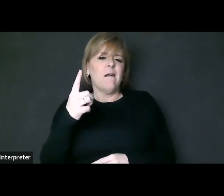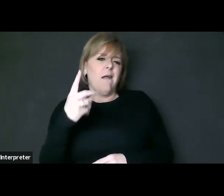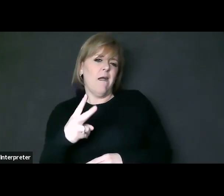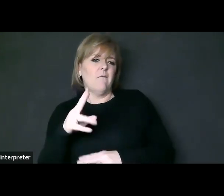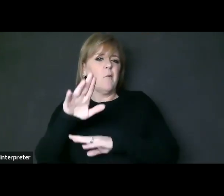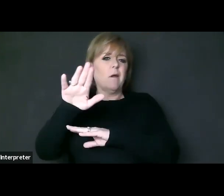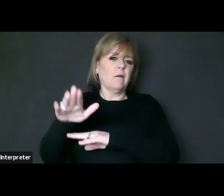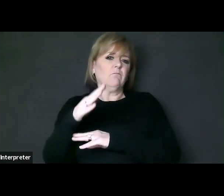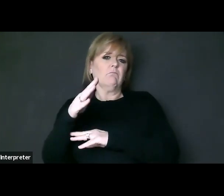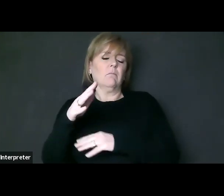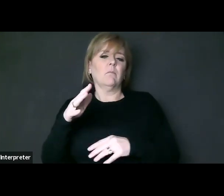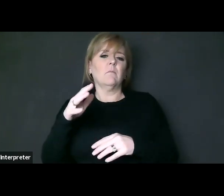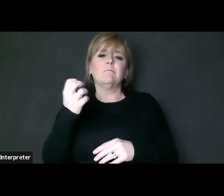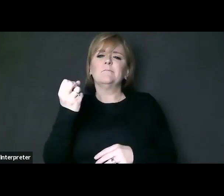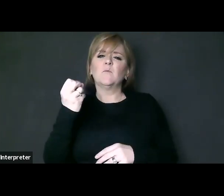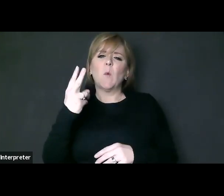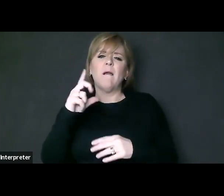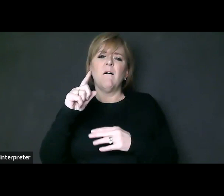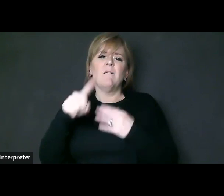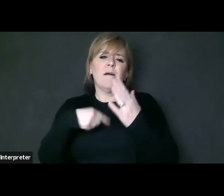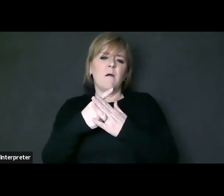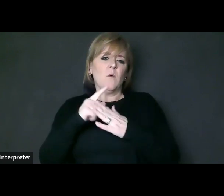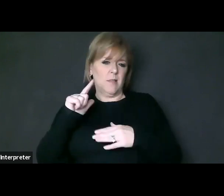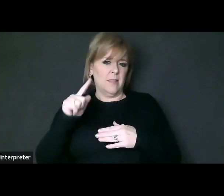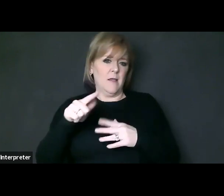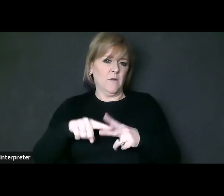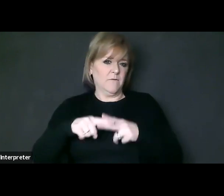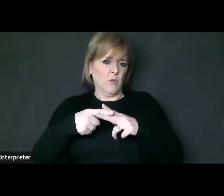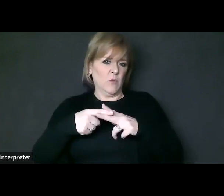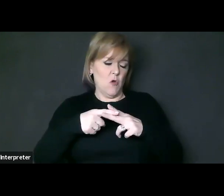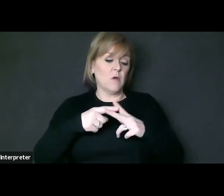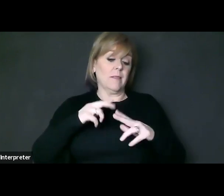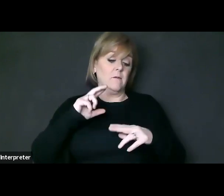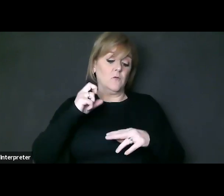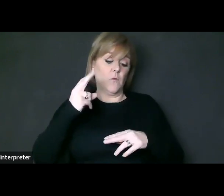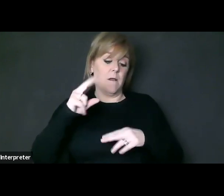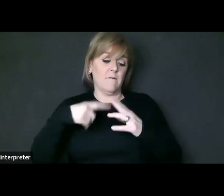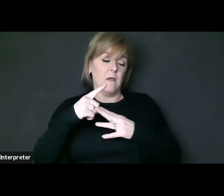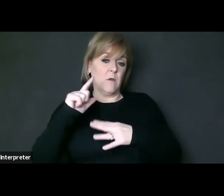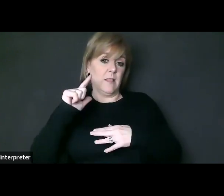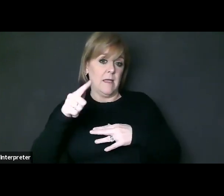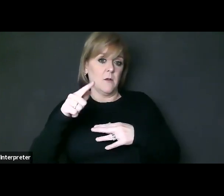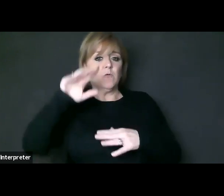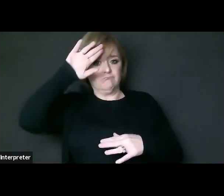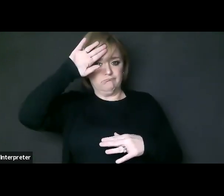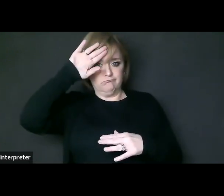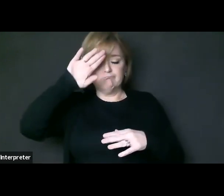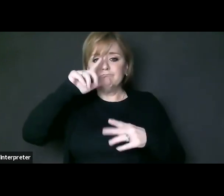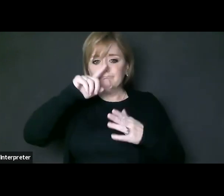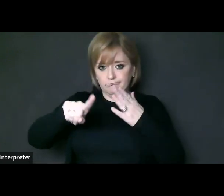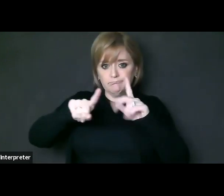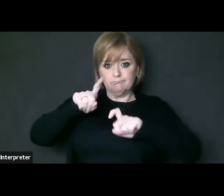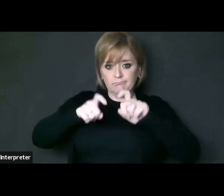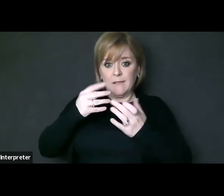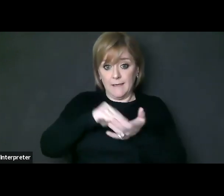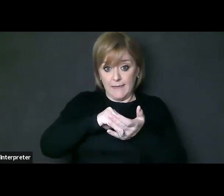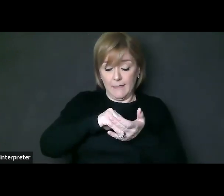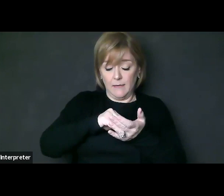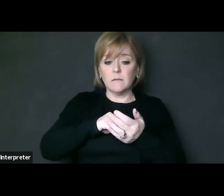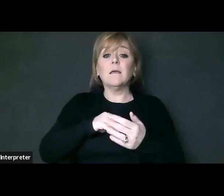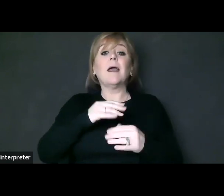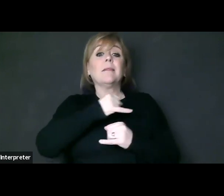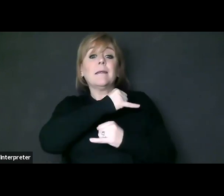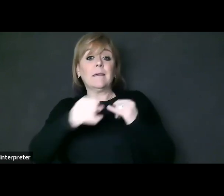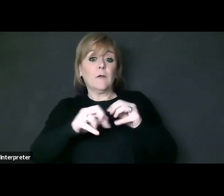shift at about the 12-hour mark. And then at the end of the shift, so we can make sure we're not sending them home with the infection